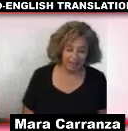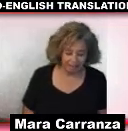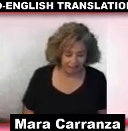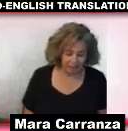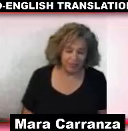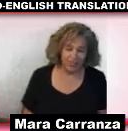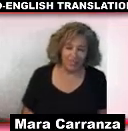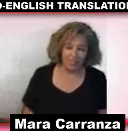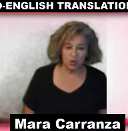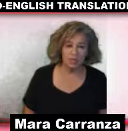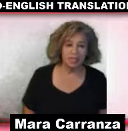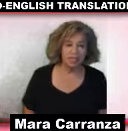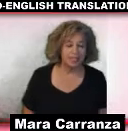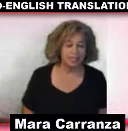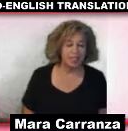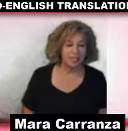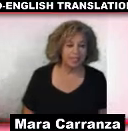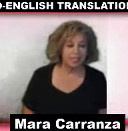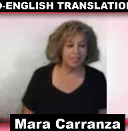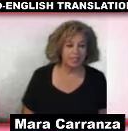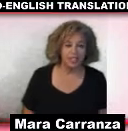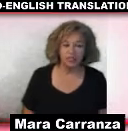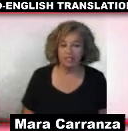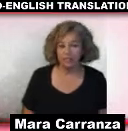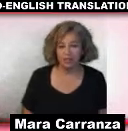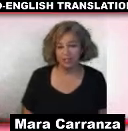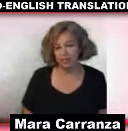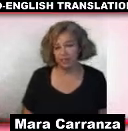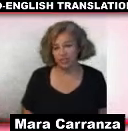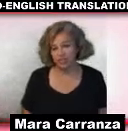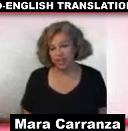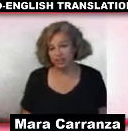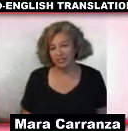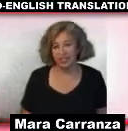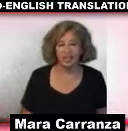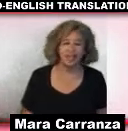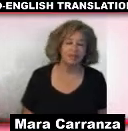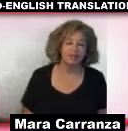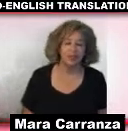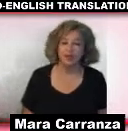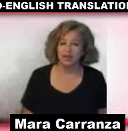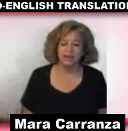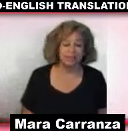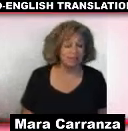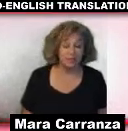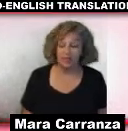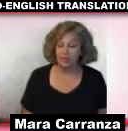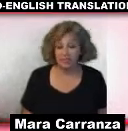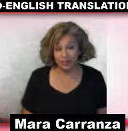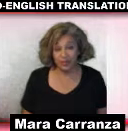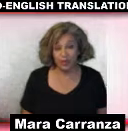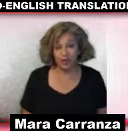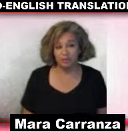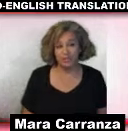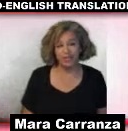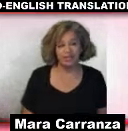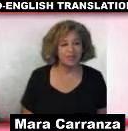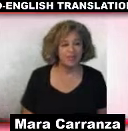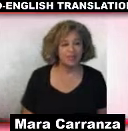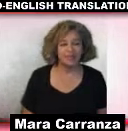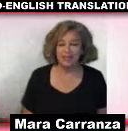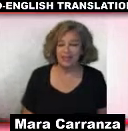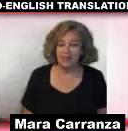the sources that she uses, for example, the Chicago Times, or sometimes she uses Forbes,